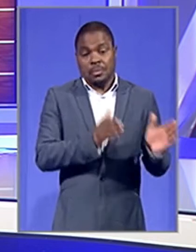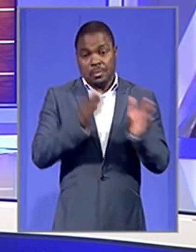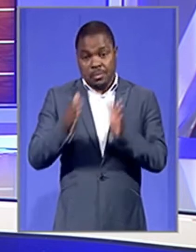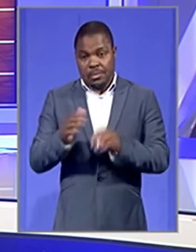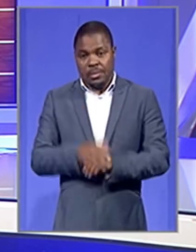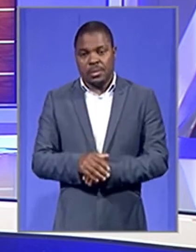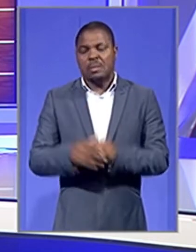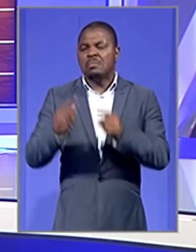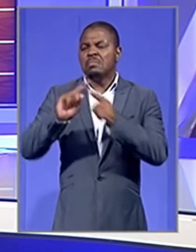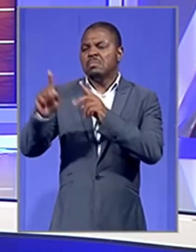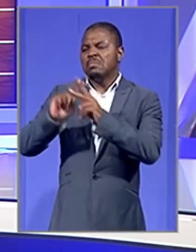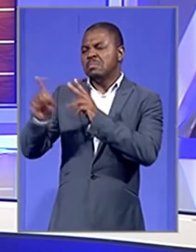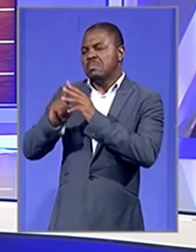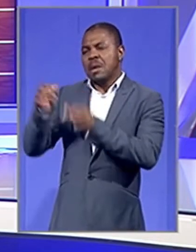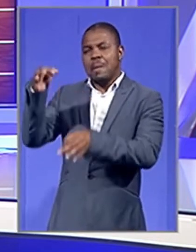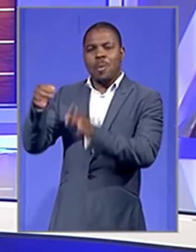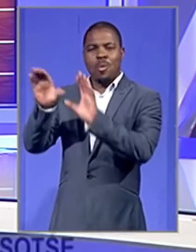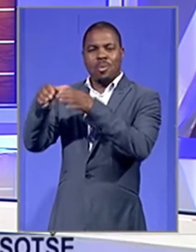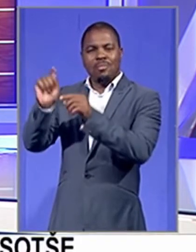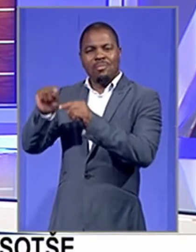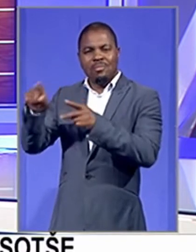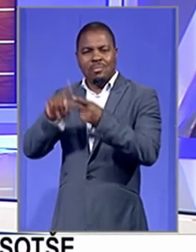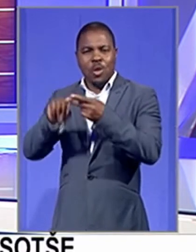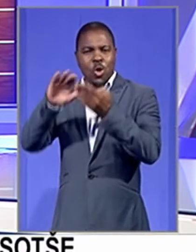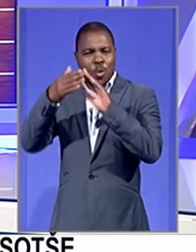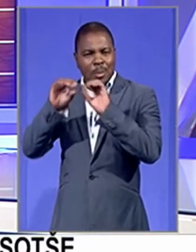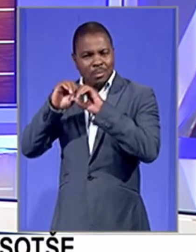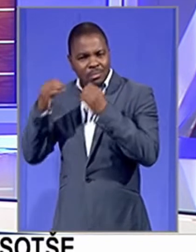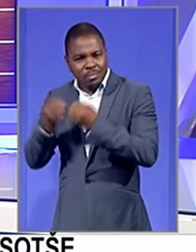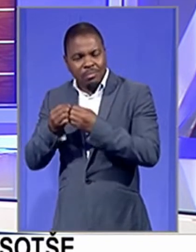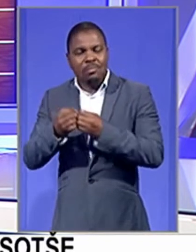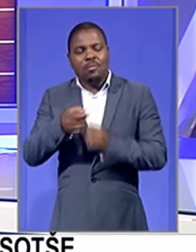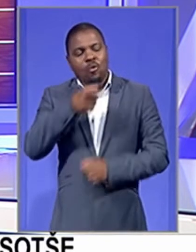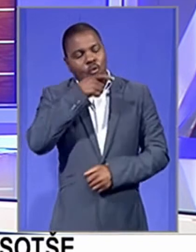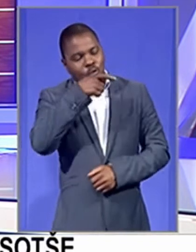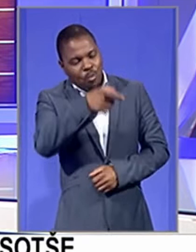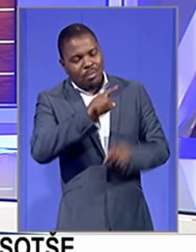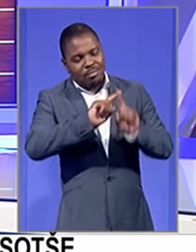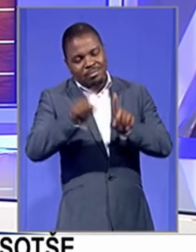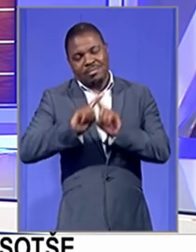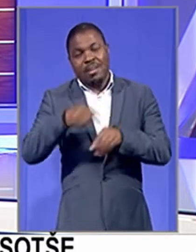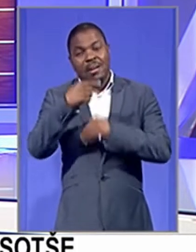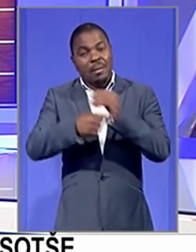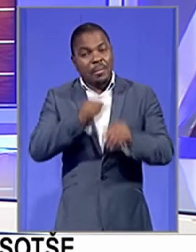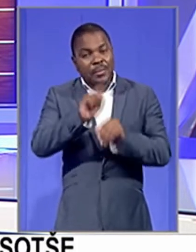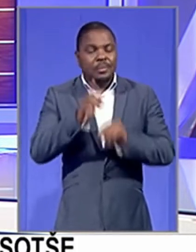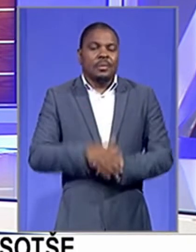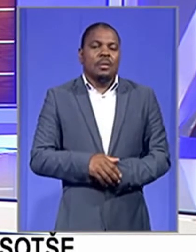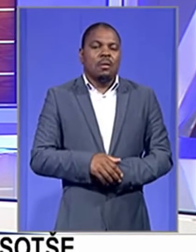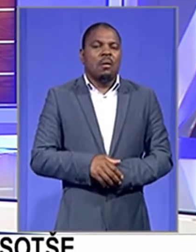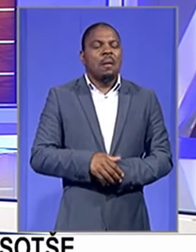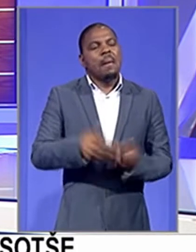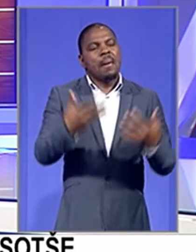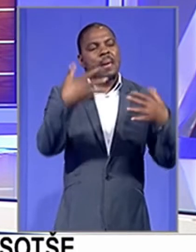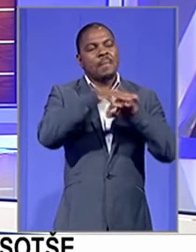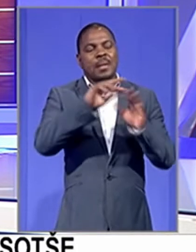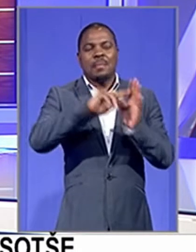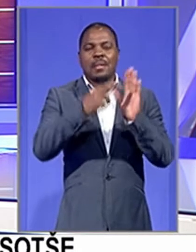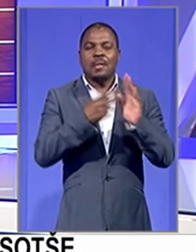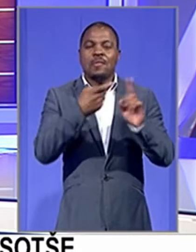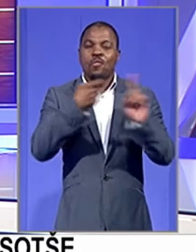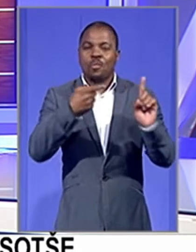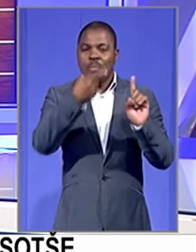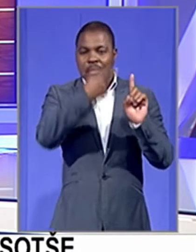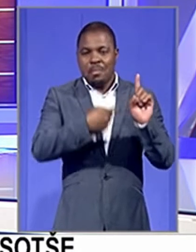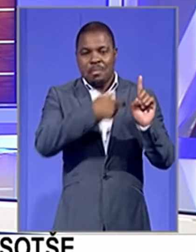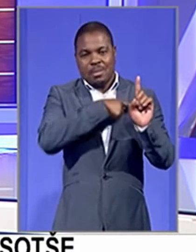Mekgatlo ya go fapana ya dipolitiki le ya badudi e ntshitse maikutlo a go fapafapana malebana le dikgato tša Mopresidente